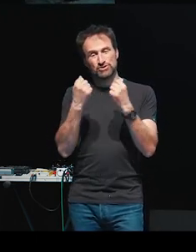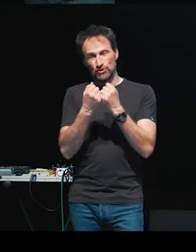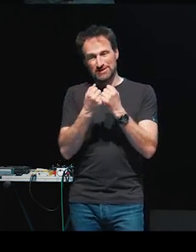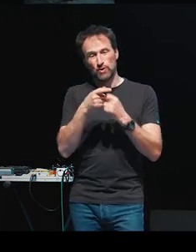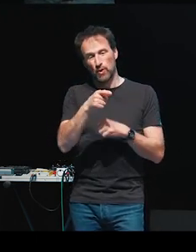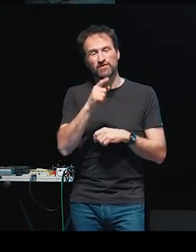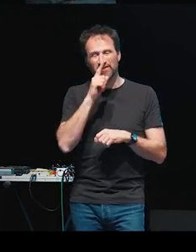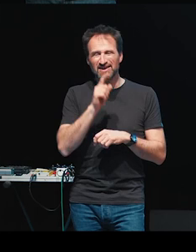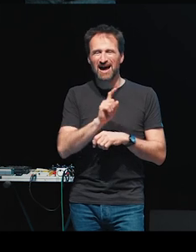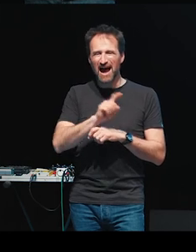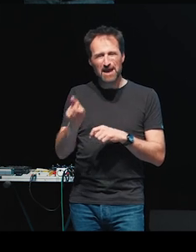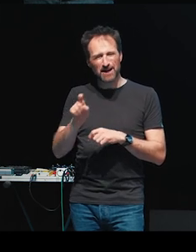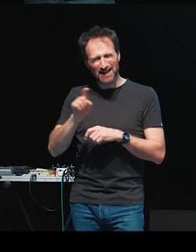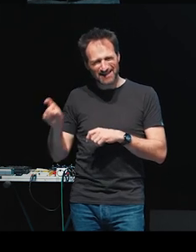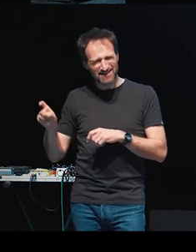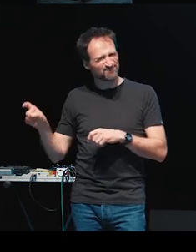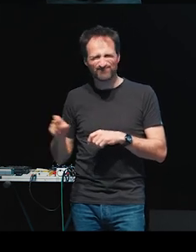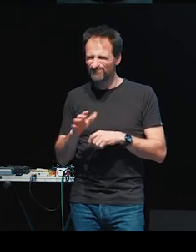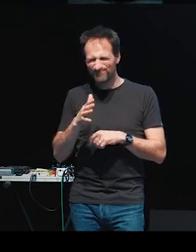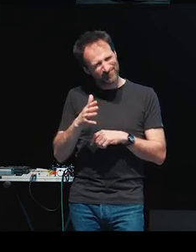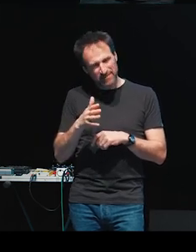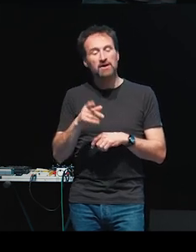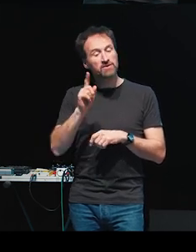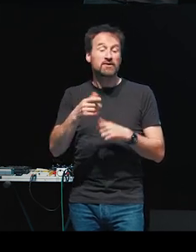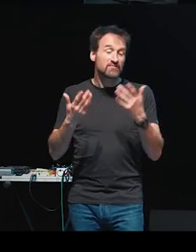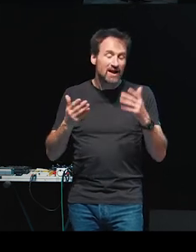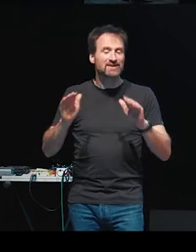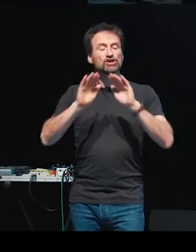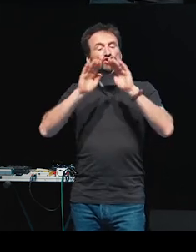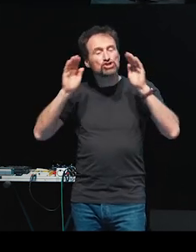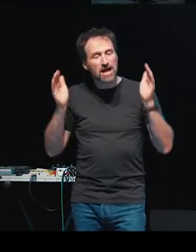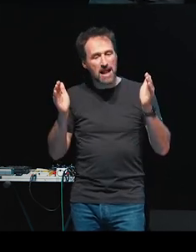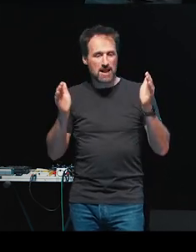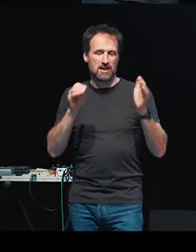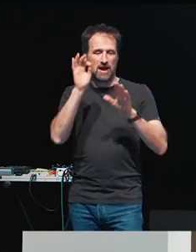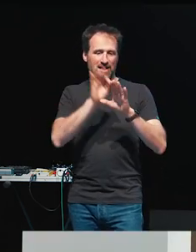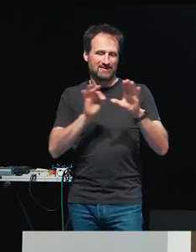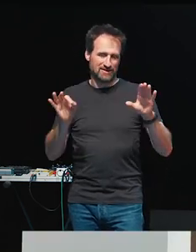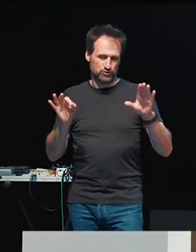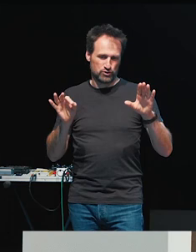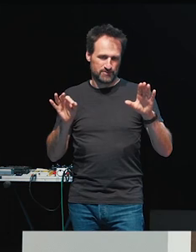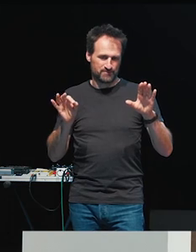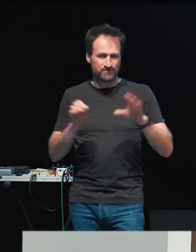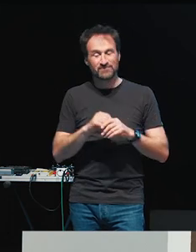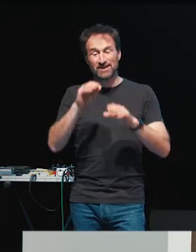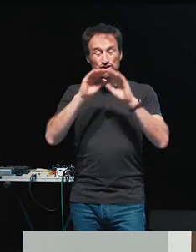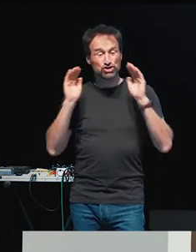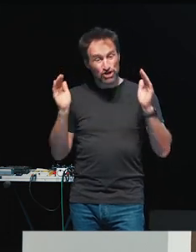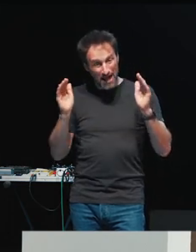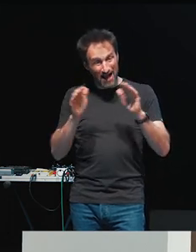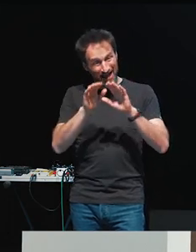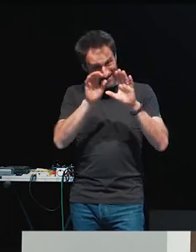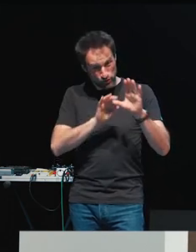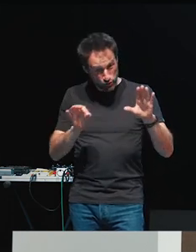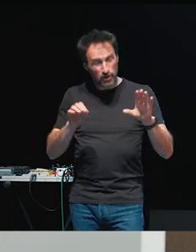shell architecture. A shell which is a single-page application capable of loading other single-page